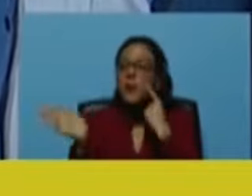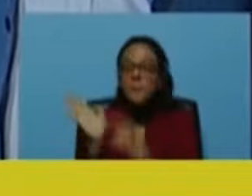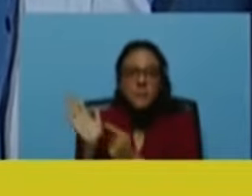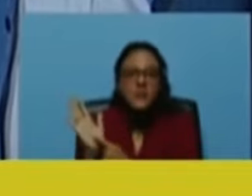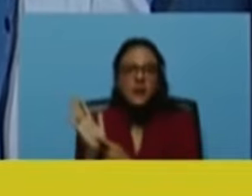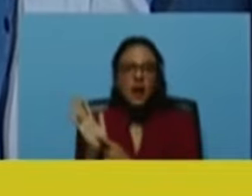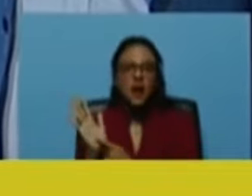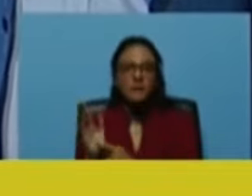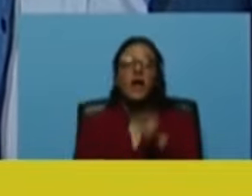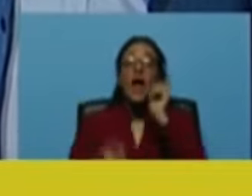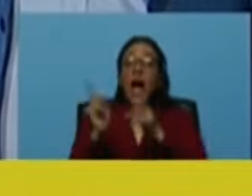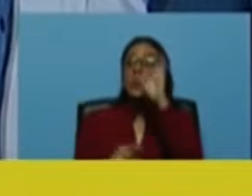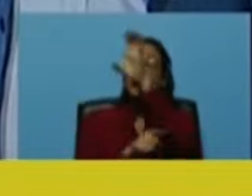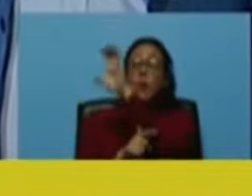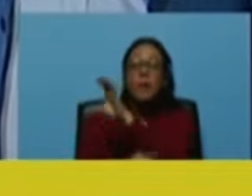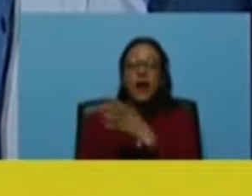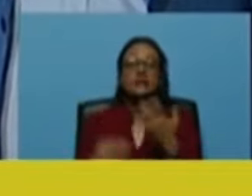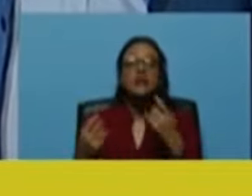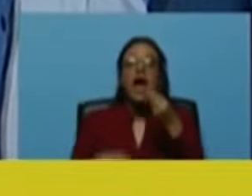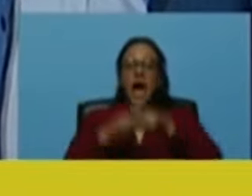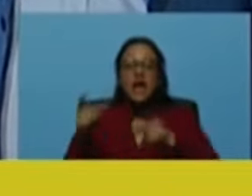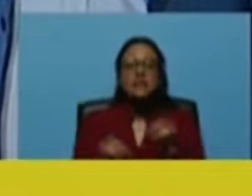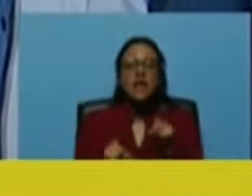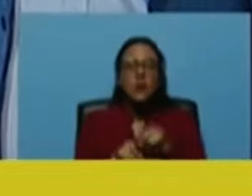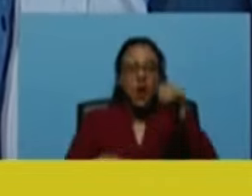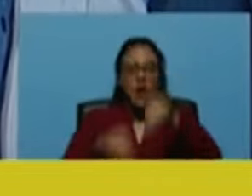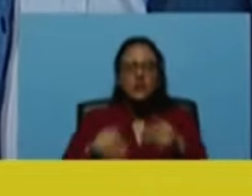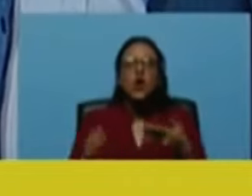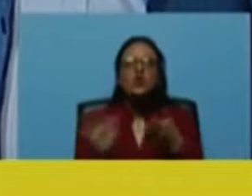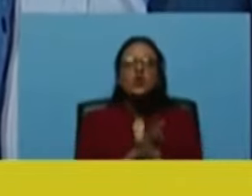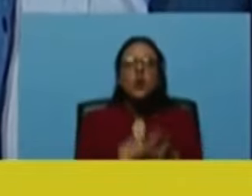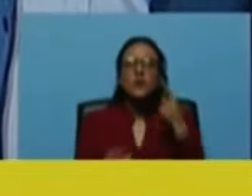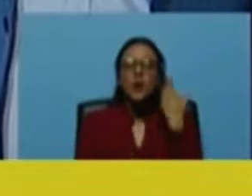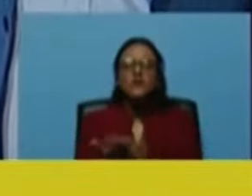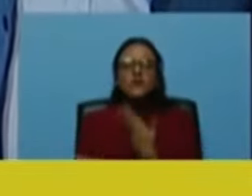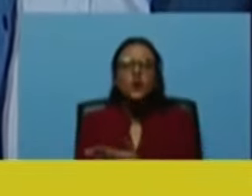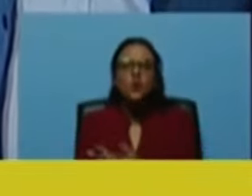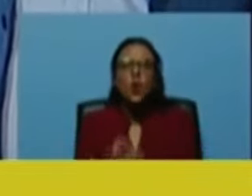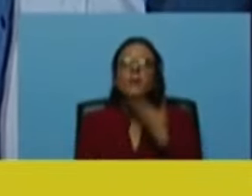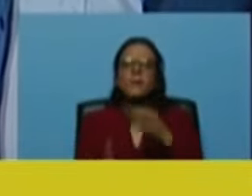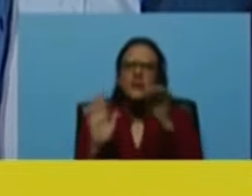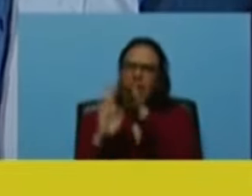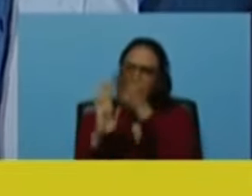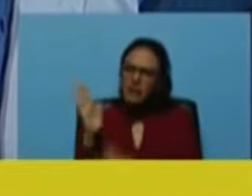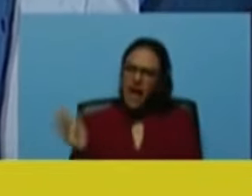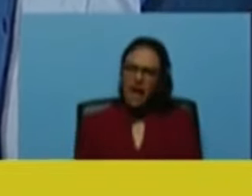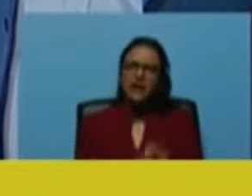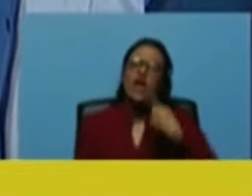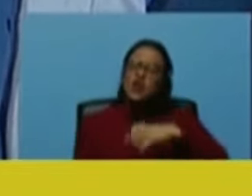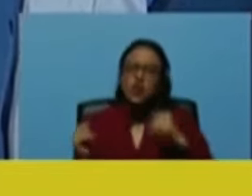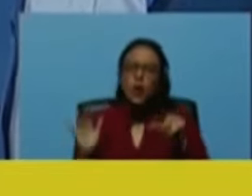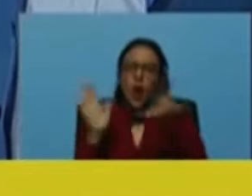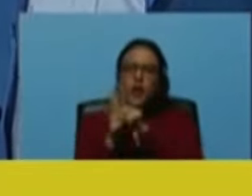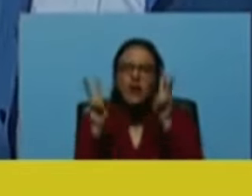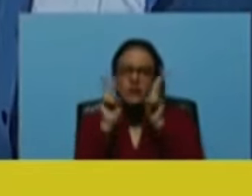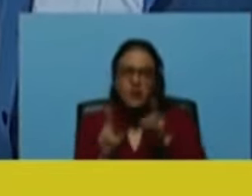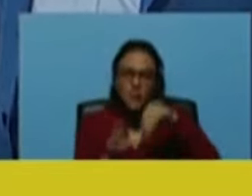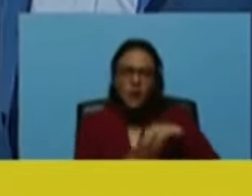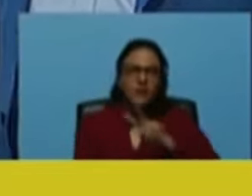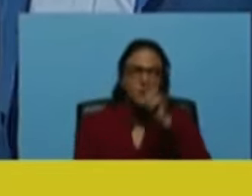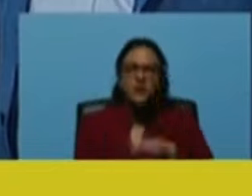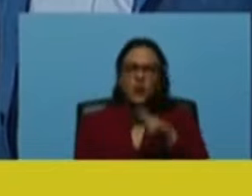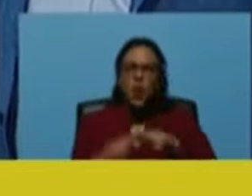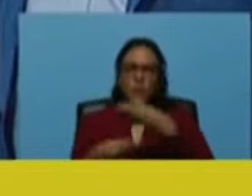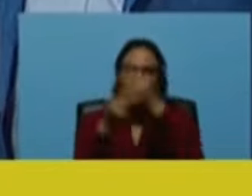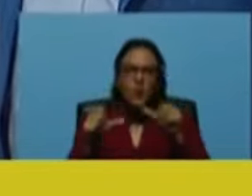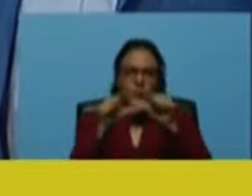There are countries in which elections are made by photocopies, and here I am requesting a tally sheets in Venezuela.